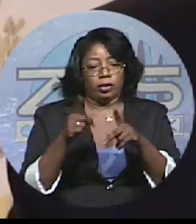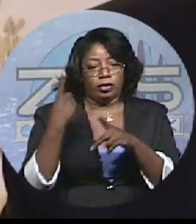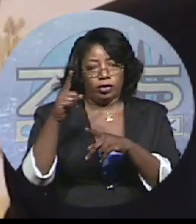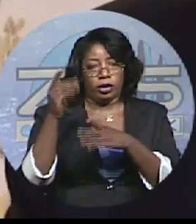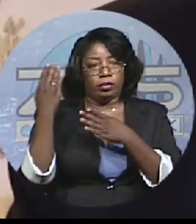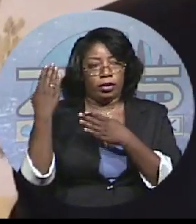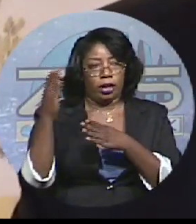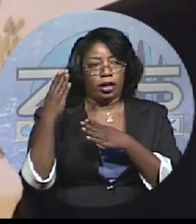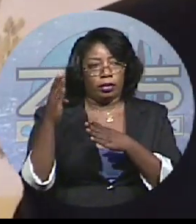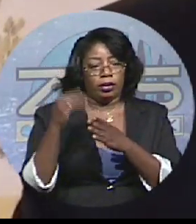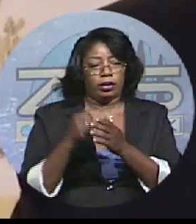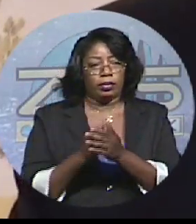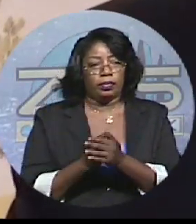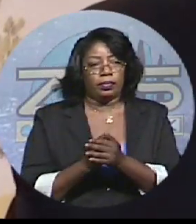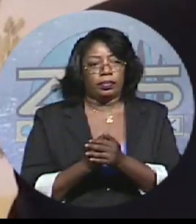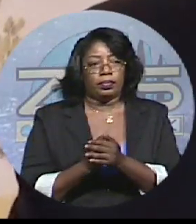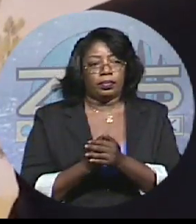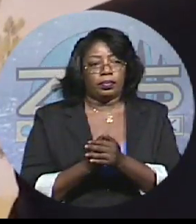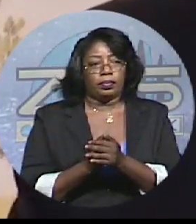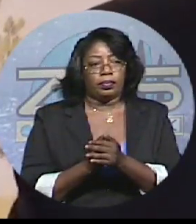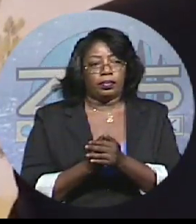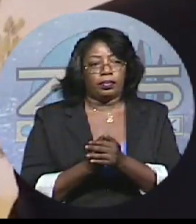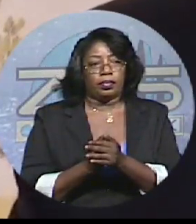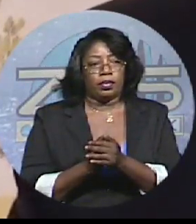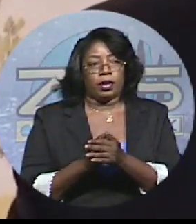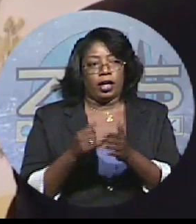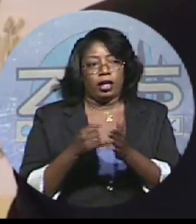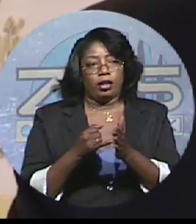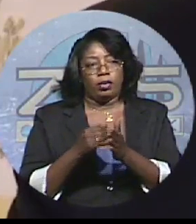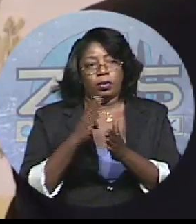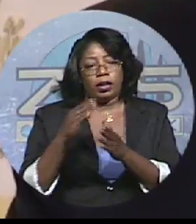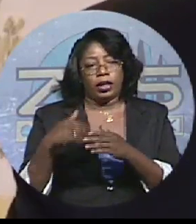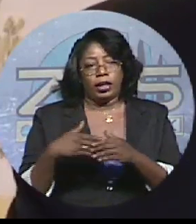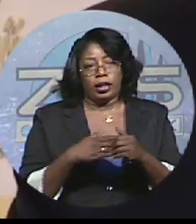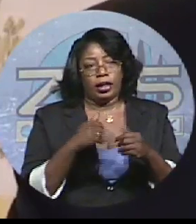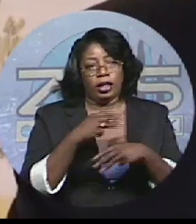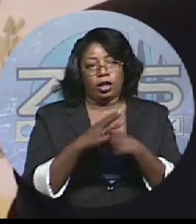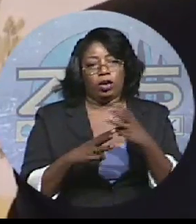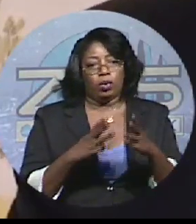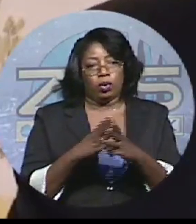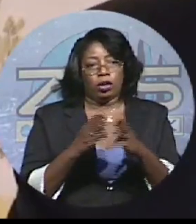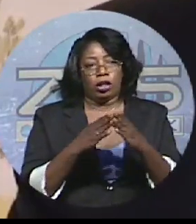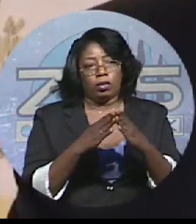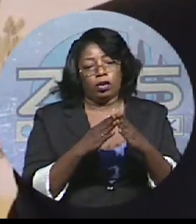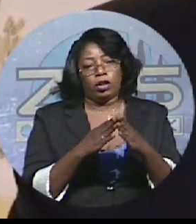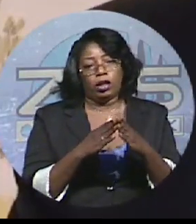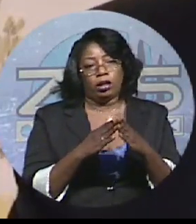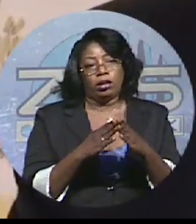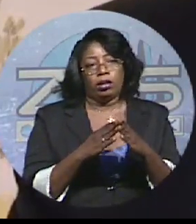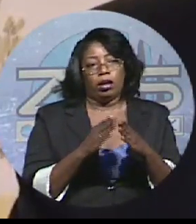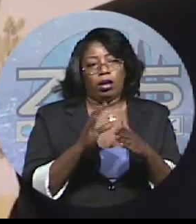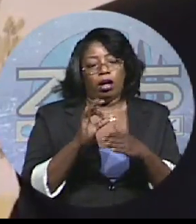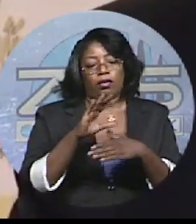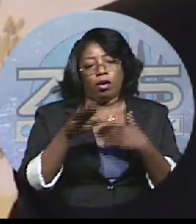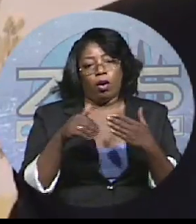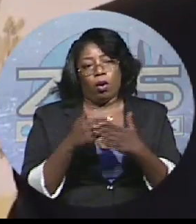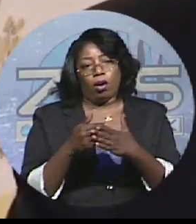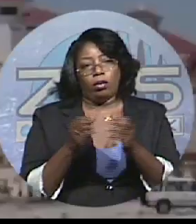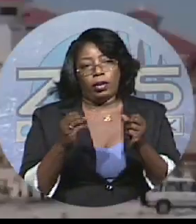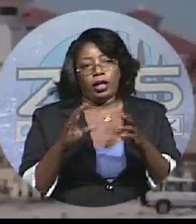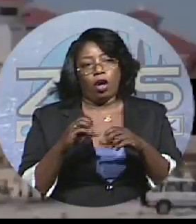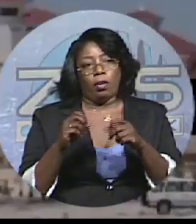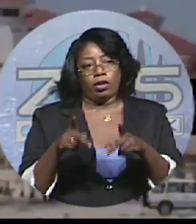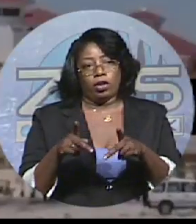they add up, and the Bahamas could certainly be a leader in the world community of all the opportunities that